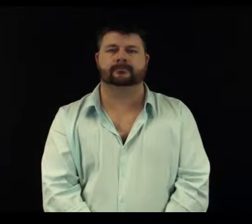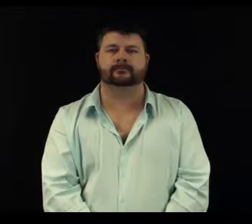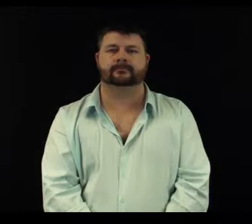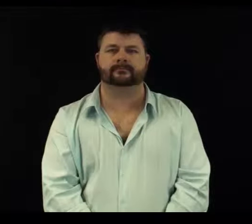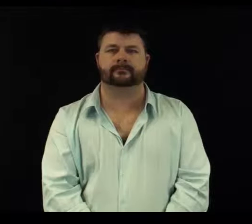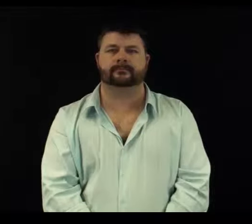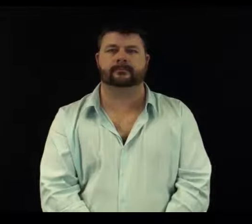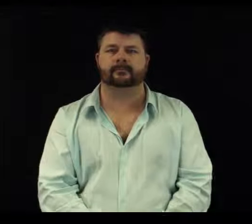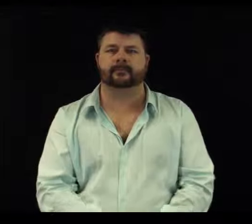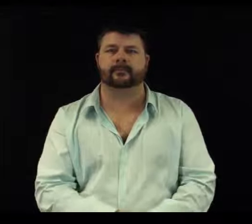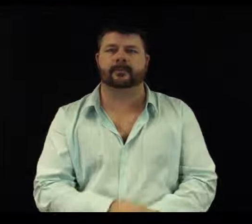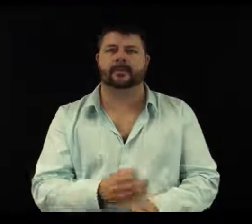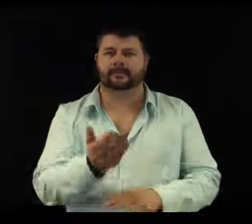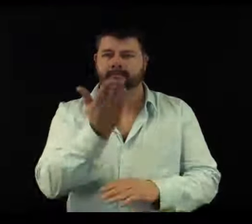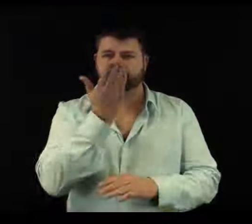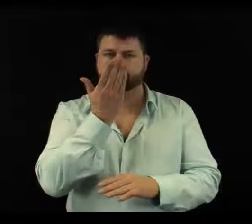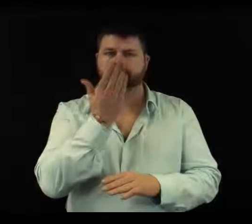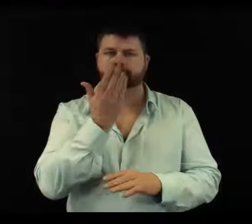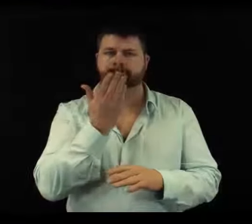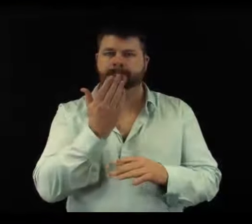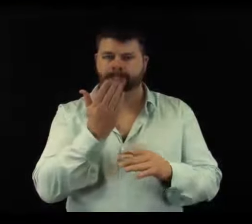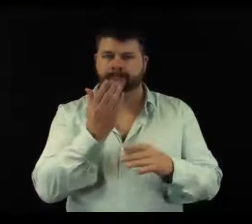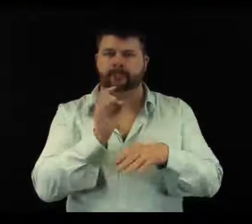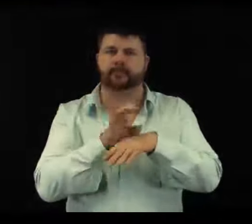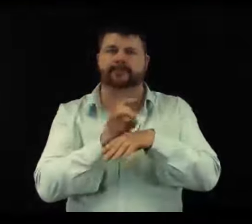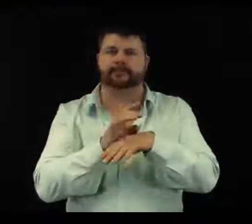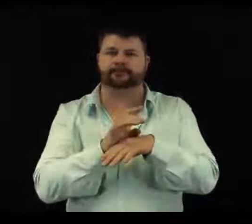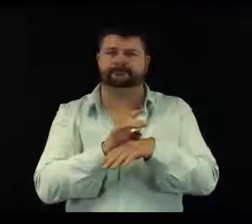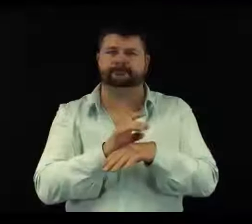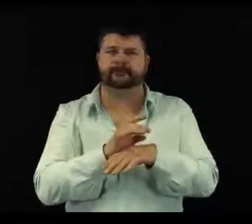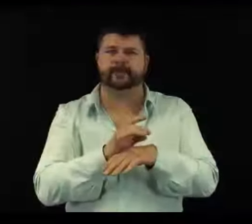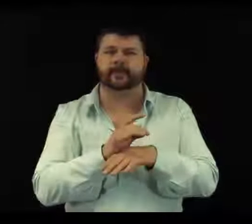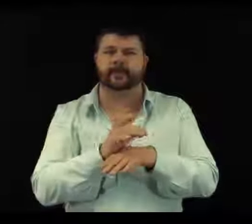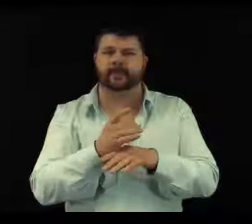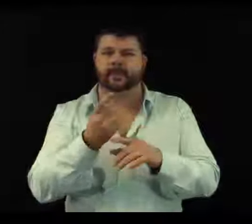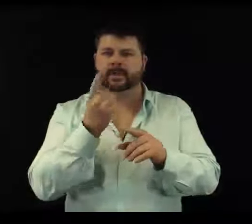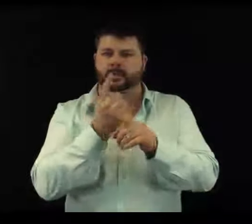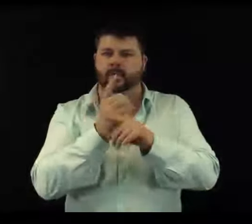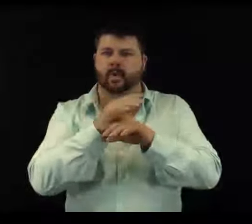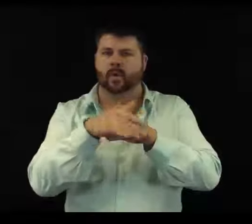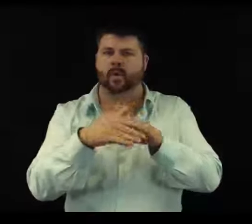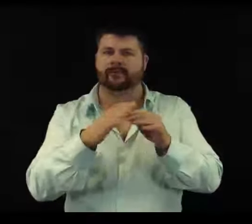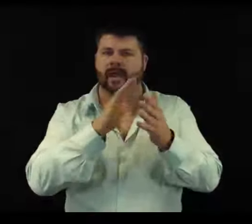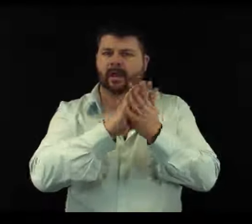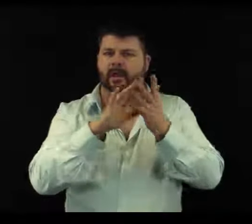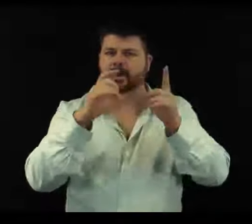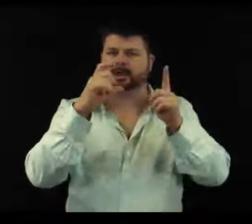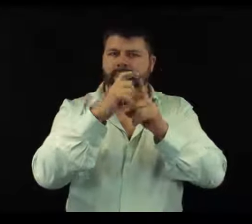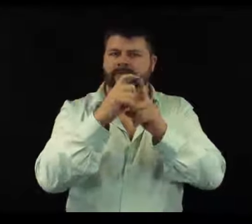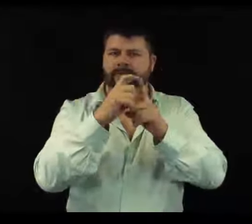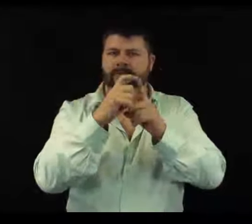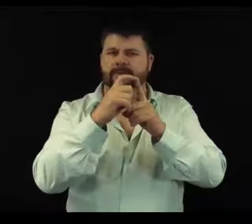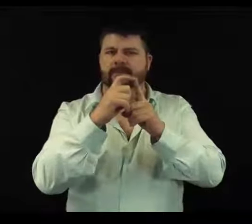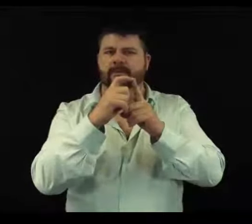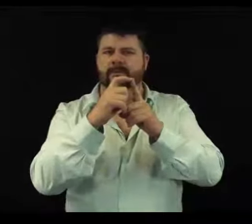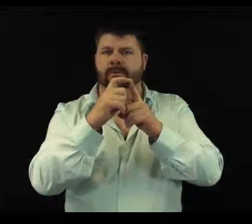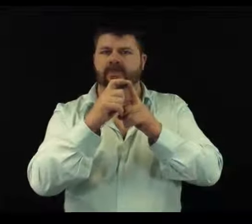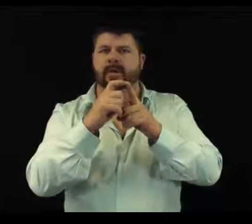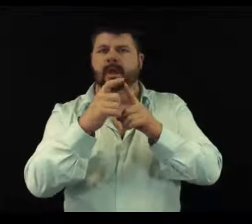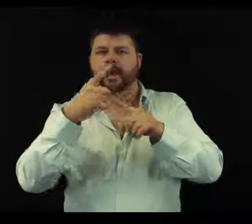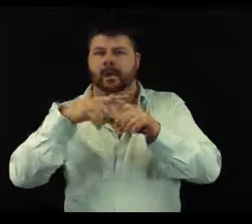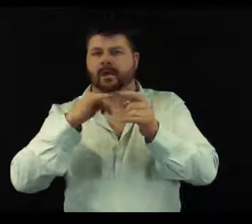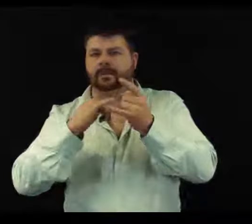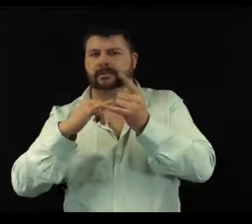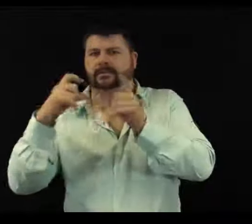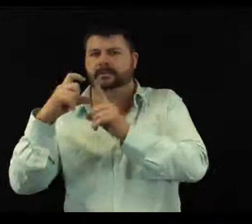difference between movies and TV shows is when you tap on an item, you get a few different options. For movies, you can choose to rent or buy